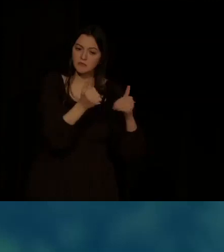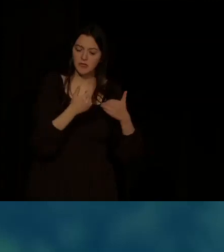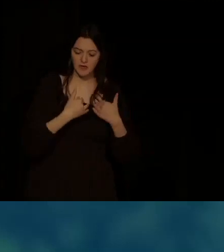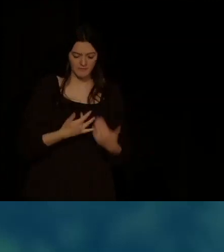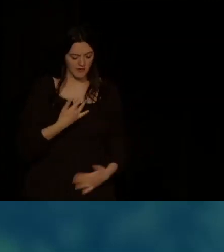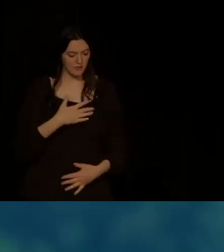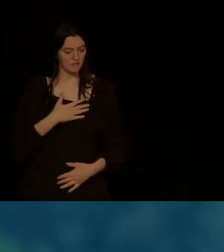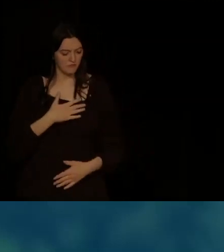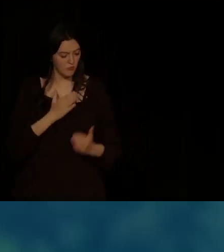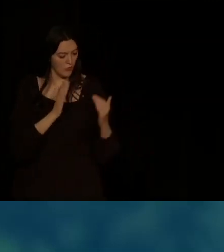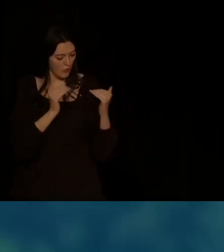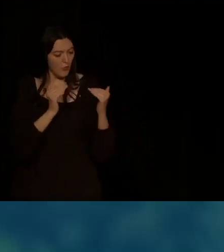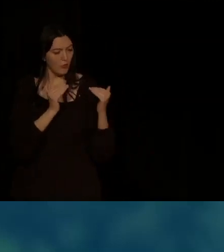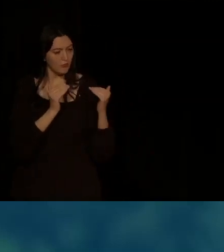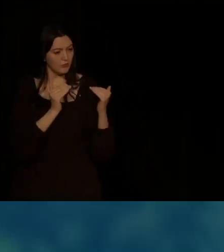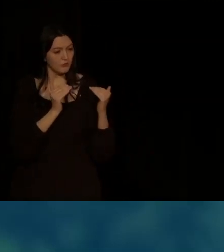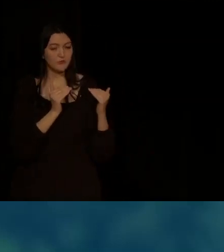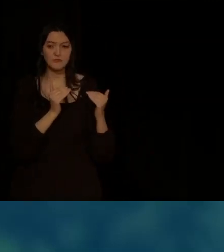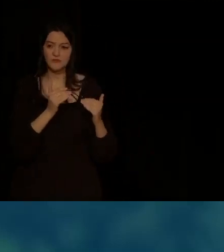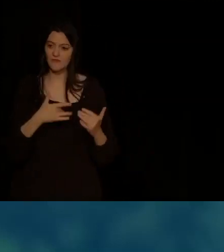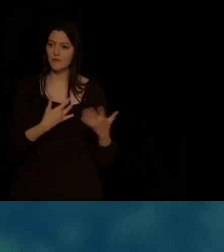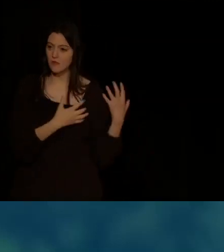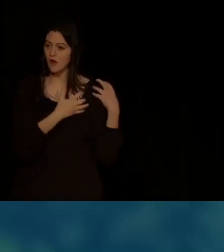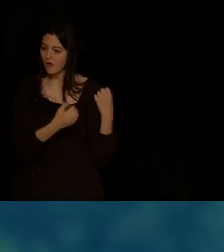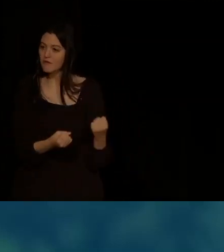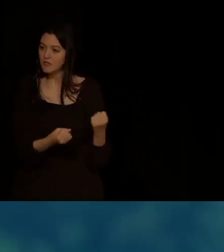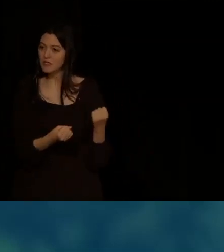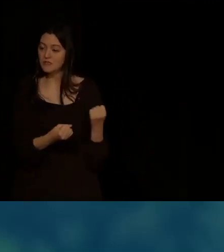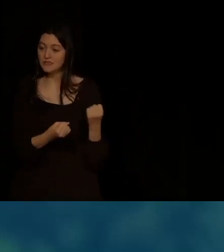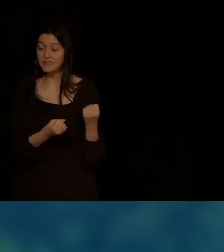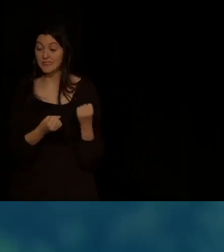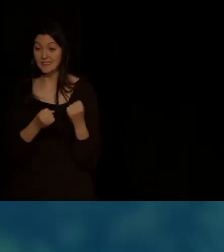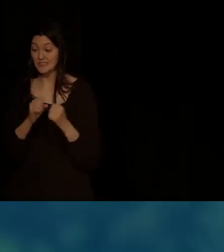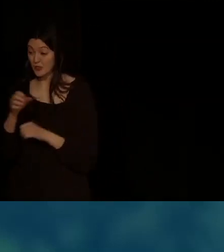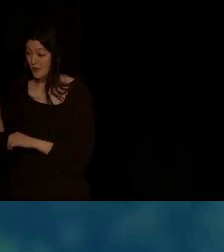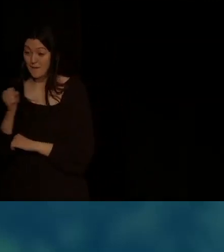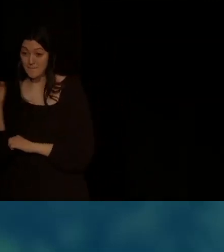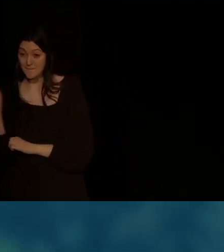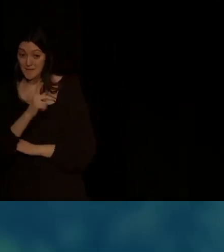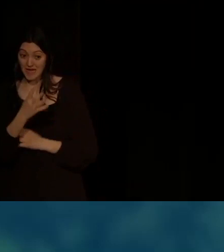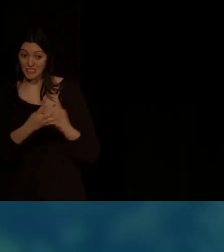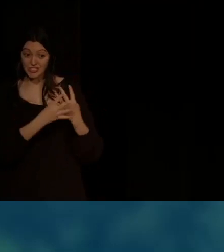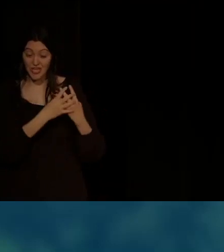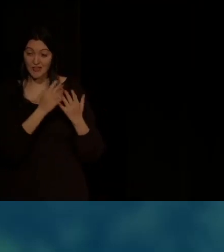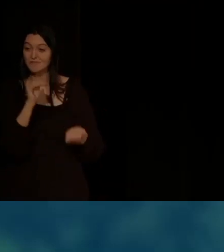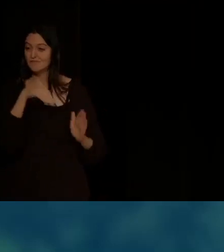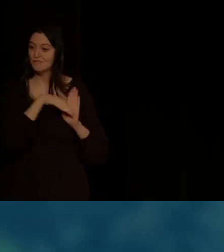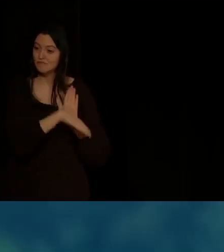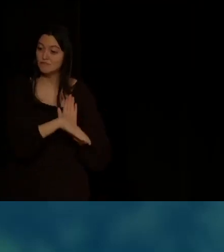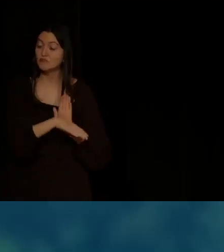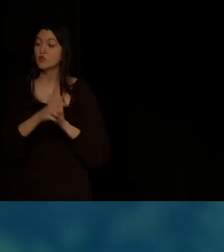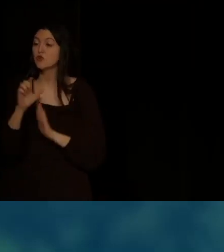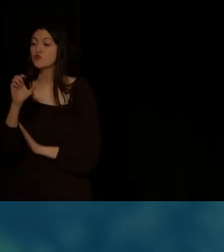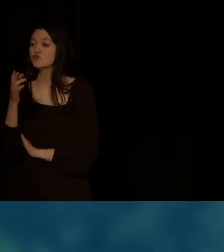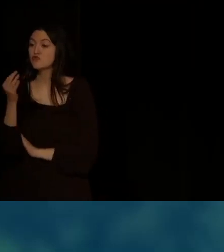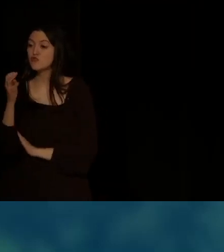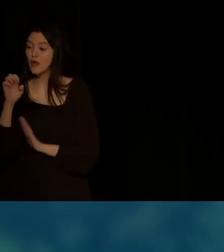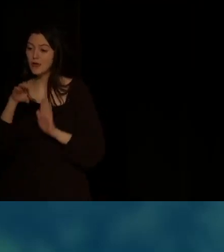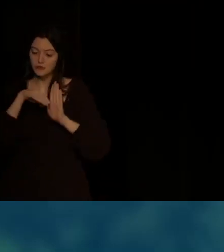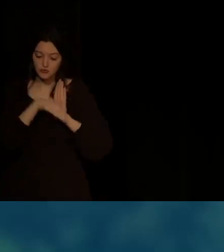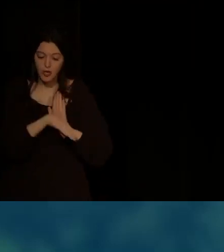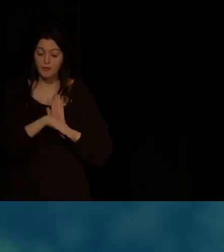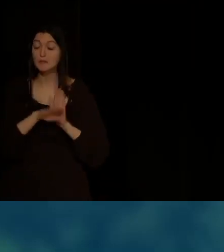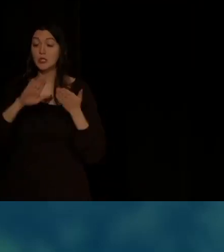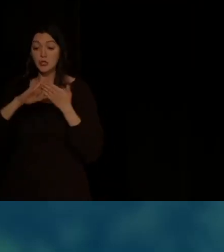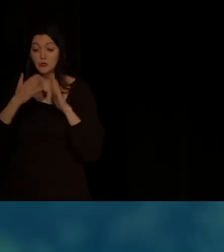of hope and confidence, reoffending rates drop. Crime drops, and our community